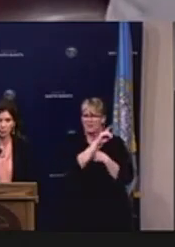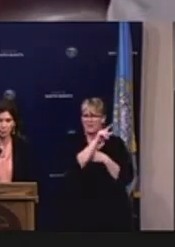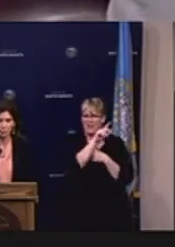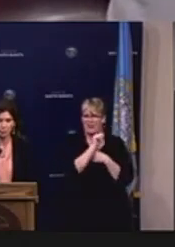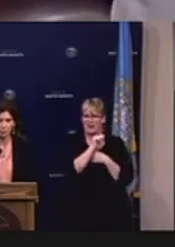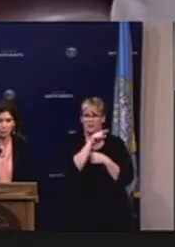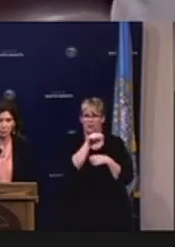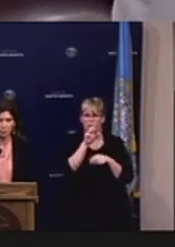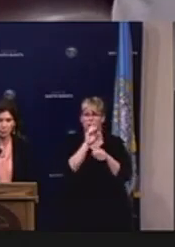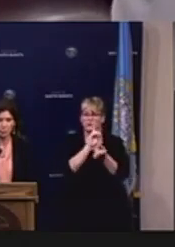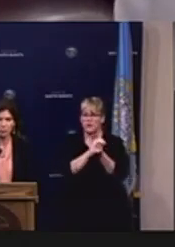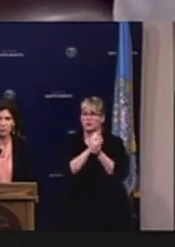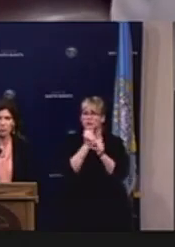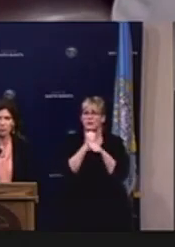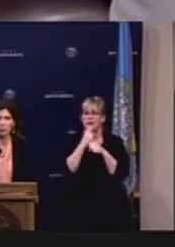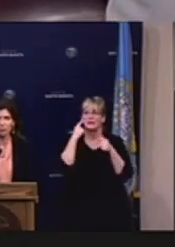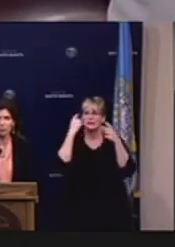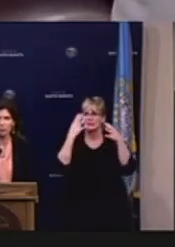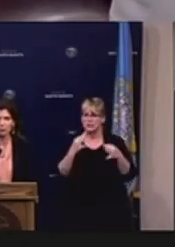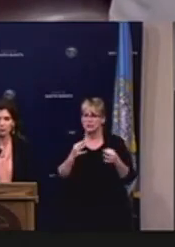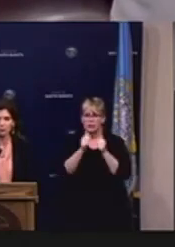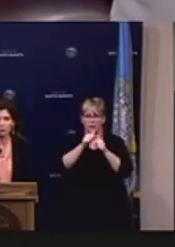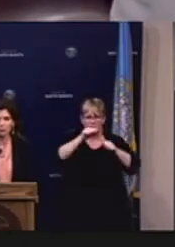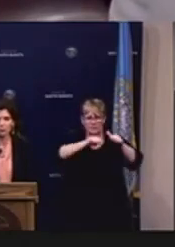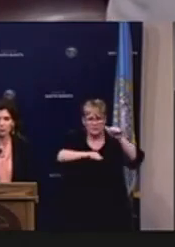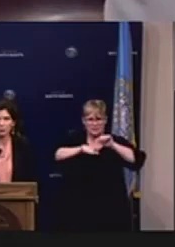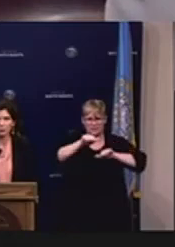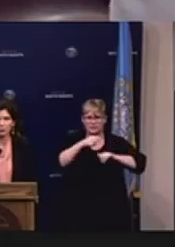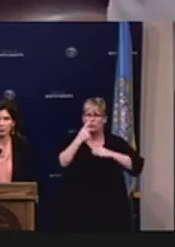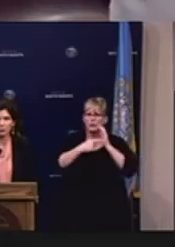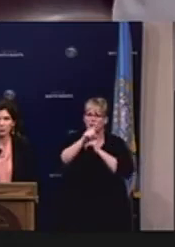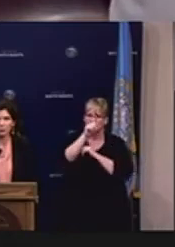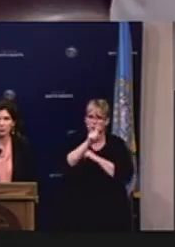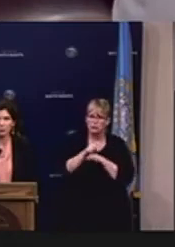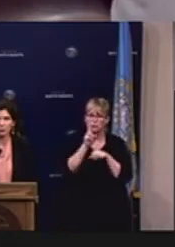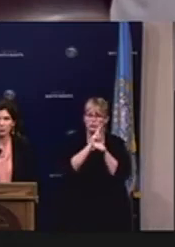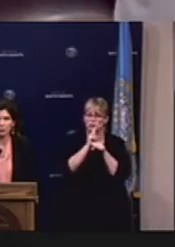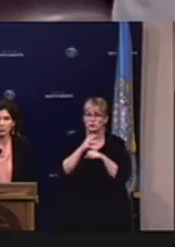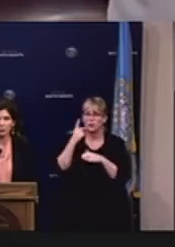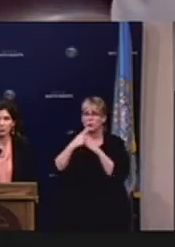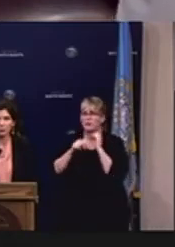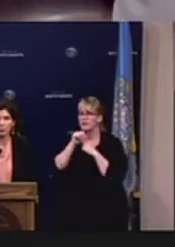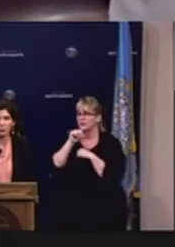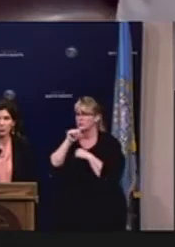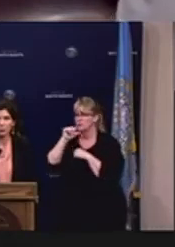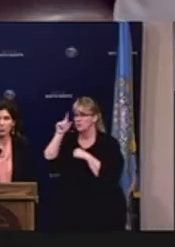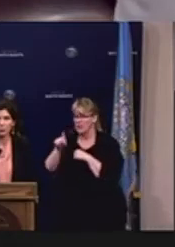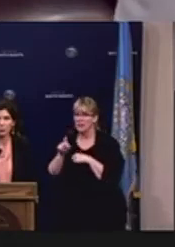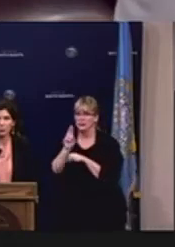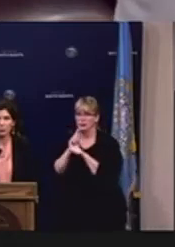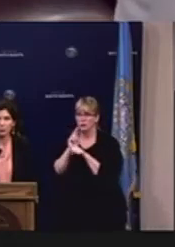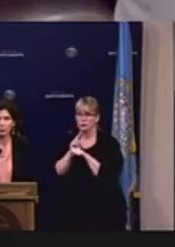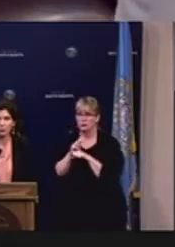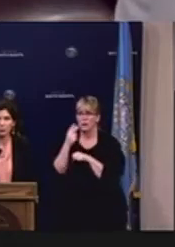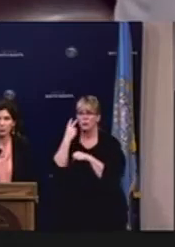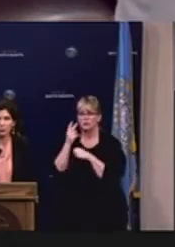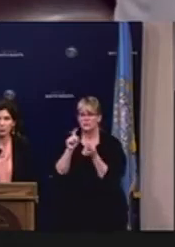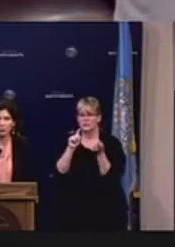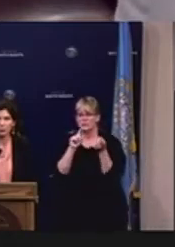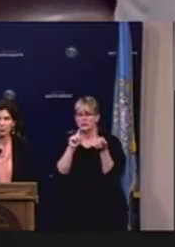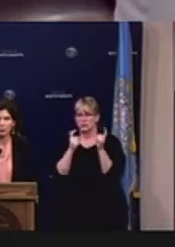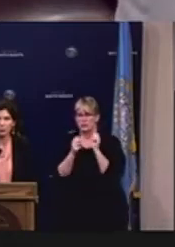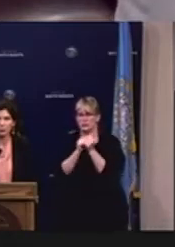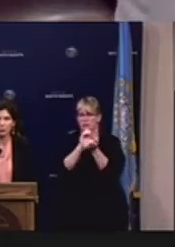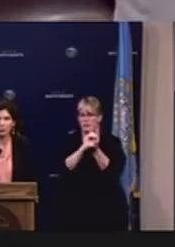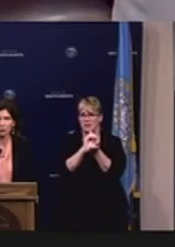are making decisions based on the science, what they should be using and should not. And we are seeing a pivot of our physicians to not using